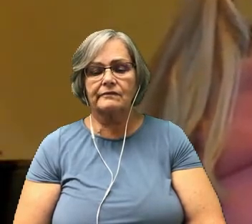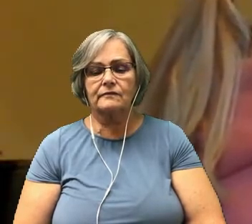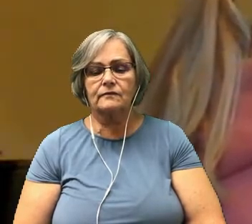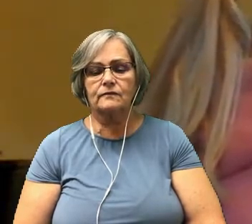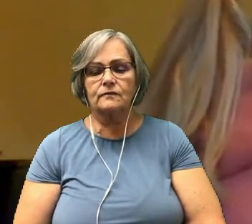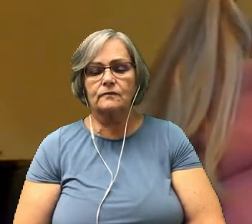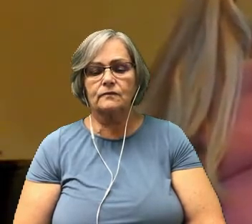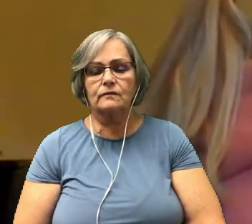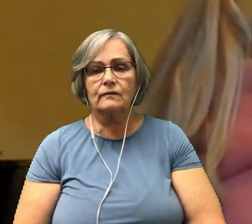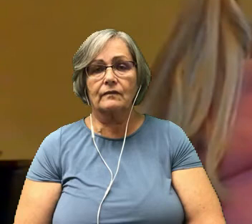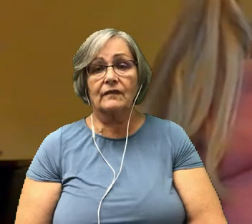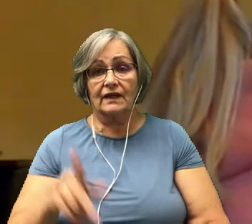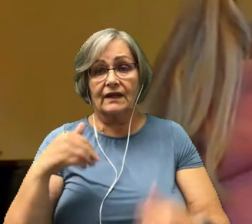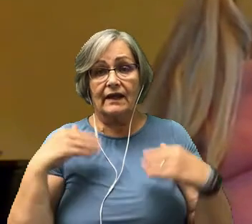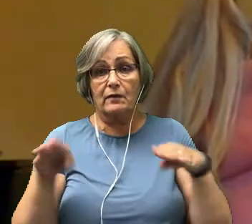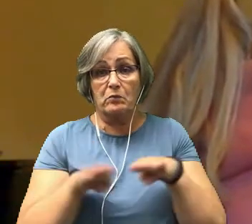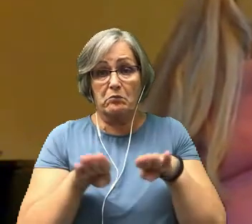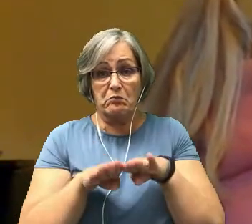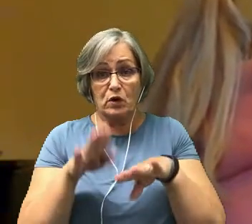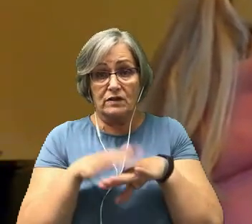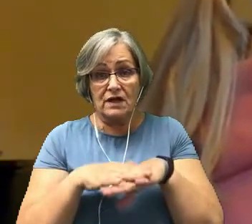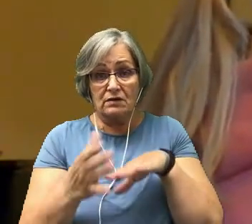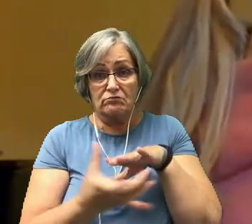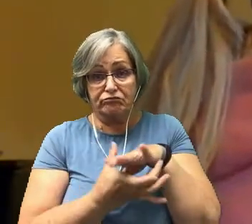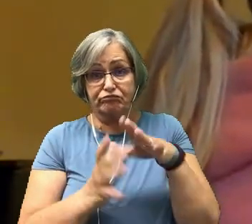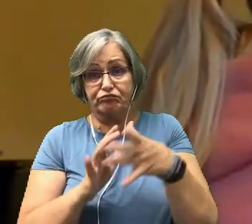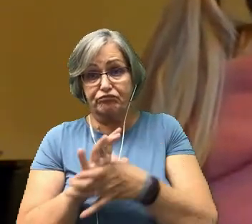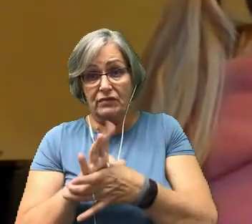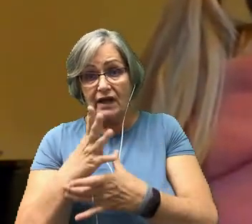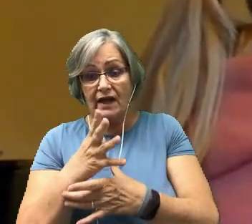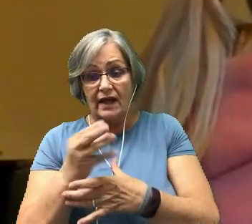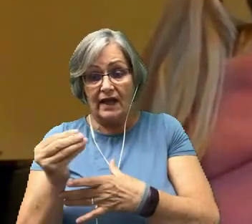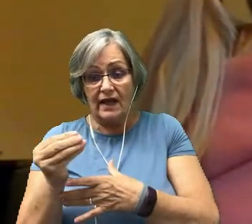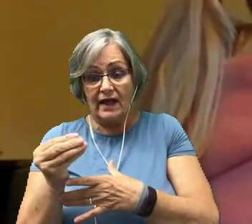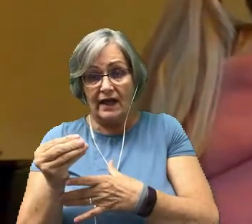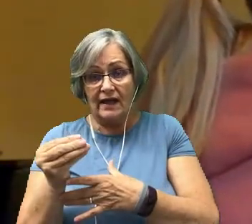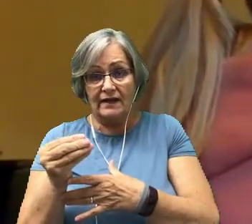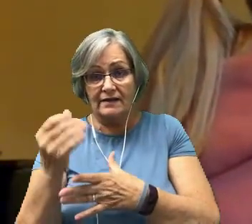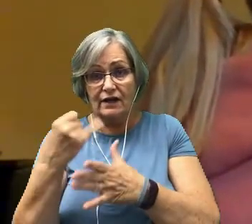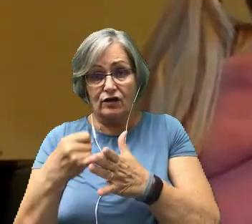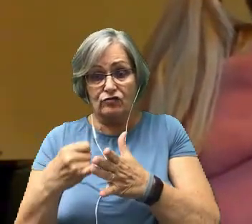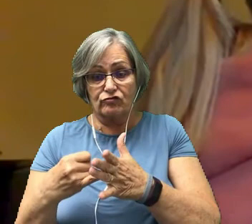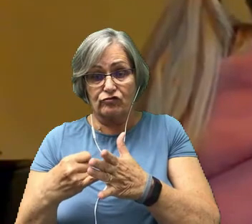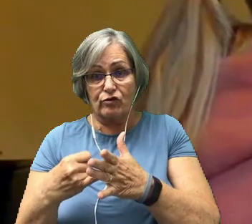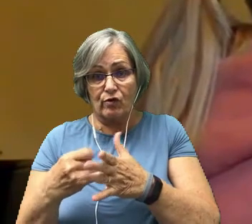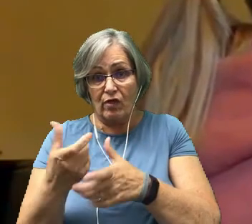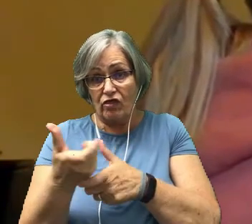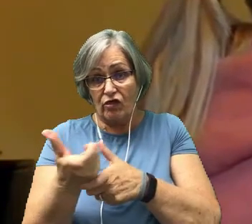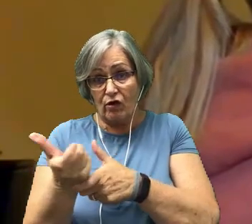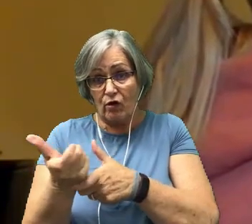Give him some boots to wear. Okay, and then I'll draw the little